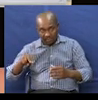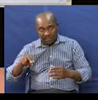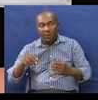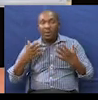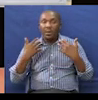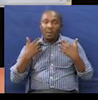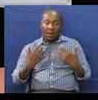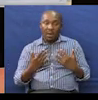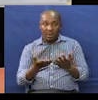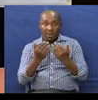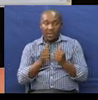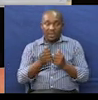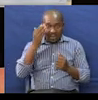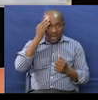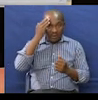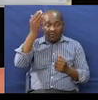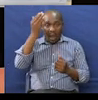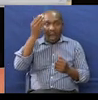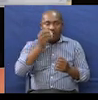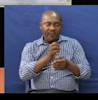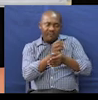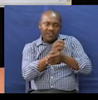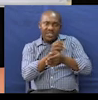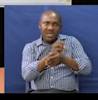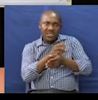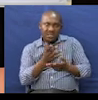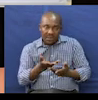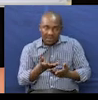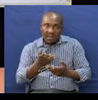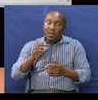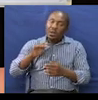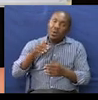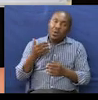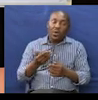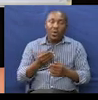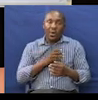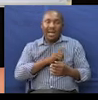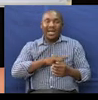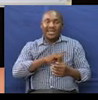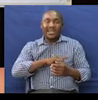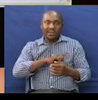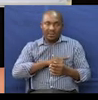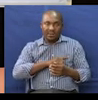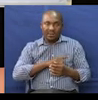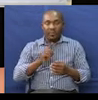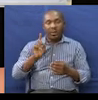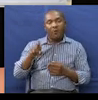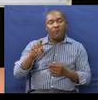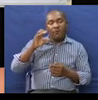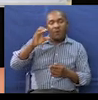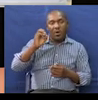identify some of characteristic features of communalism ways of